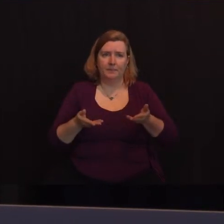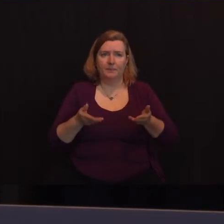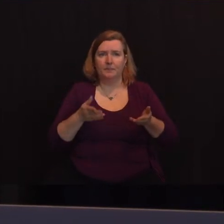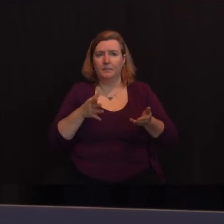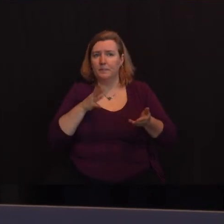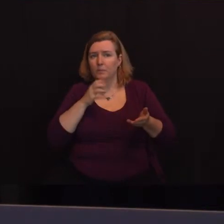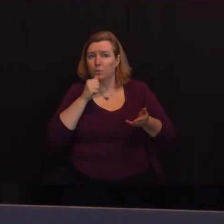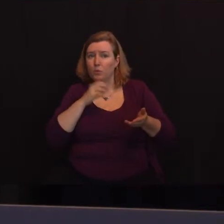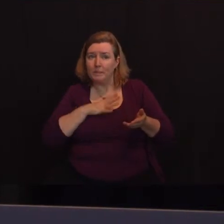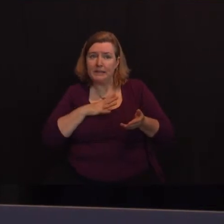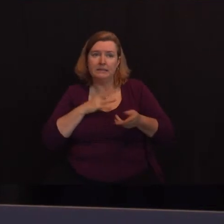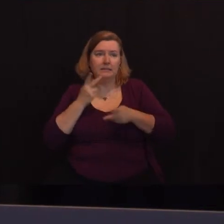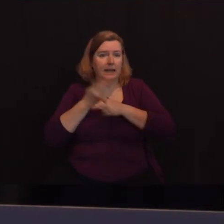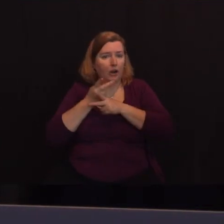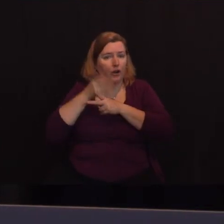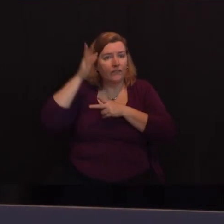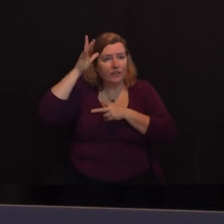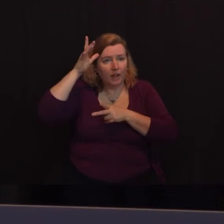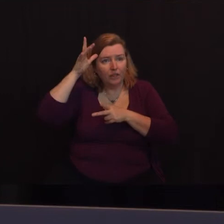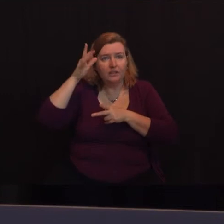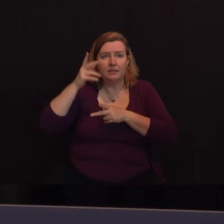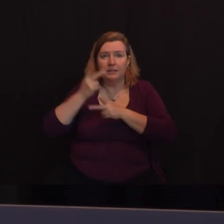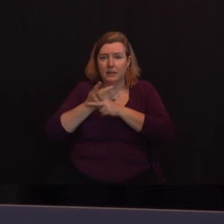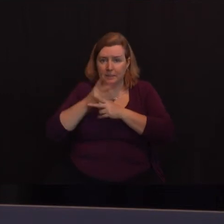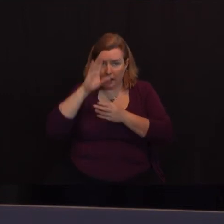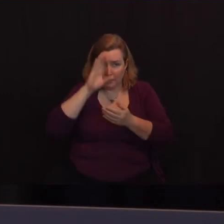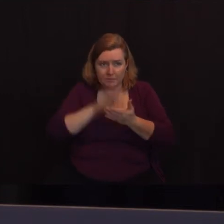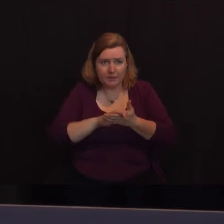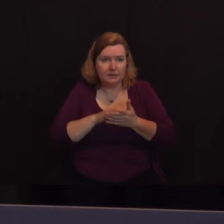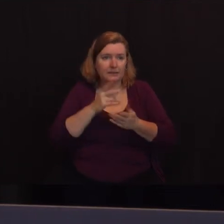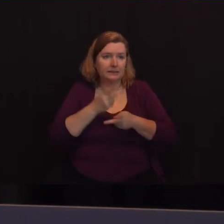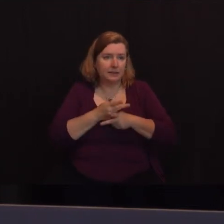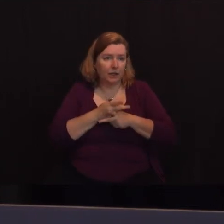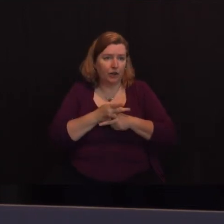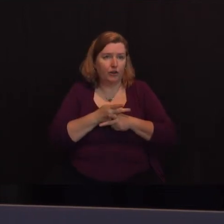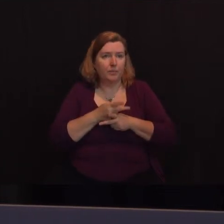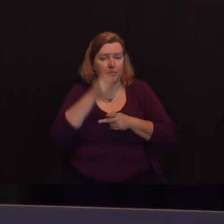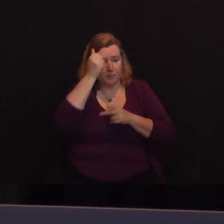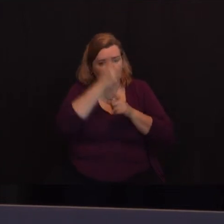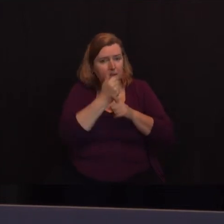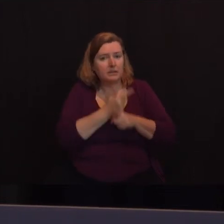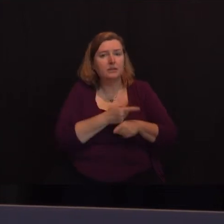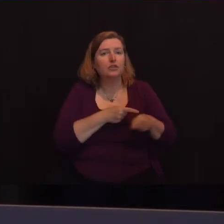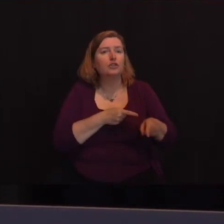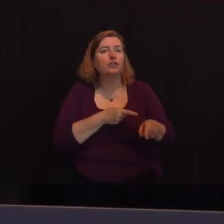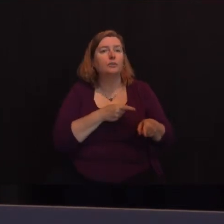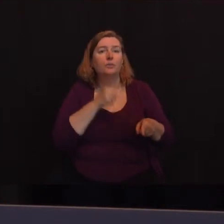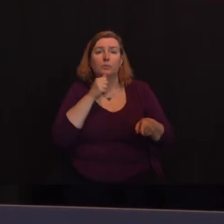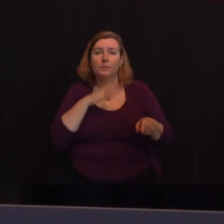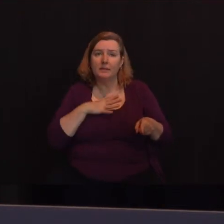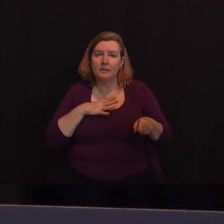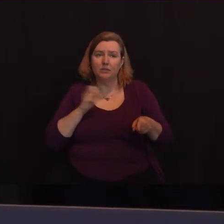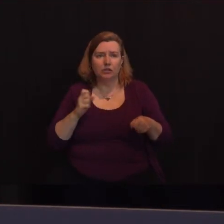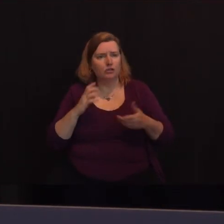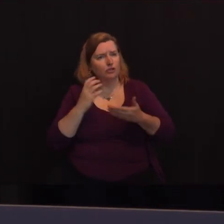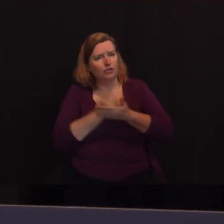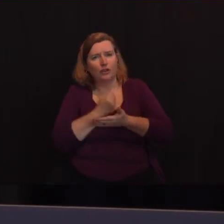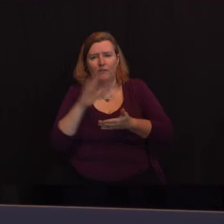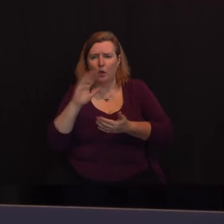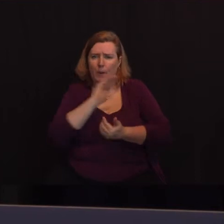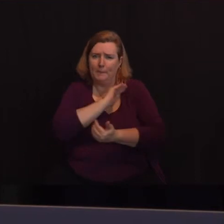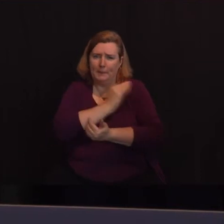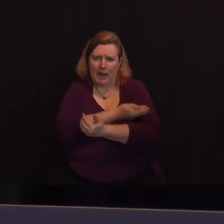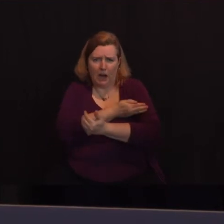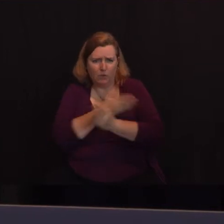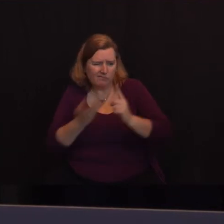and partners. I'm going to say to the women, use your power, convince your